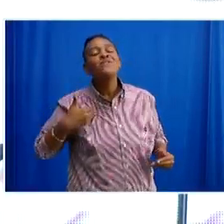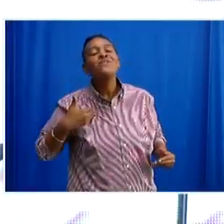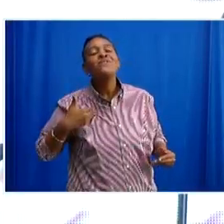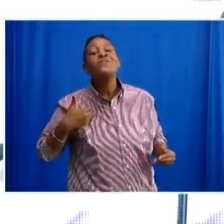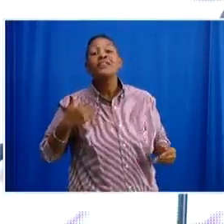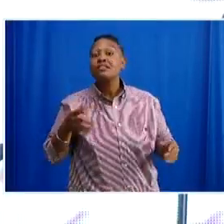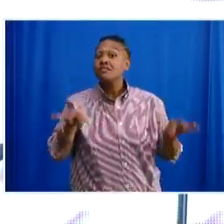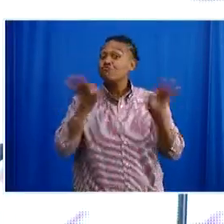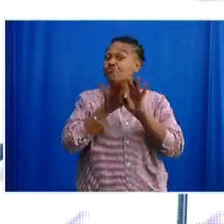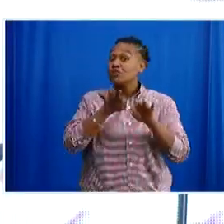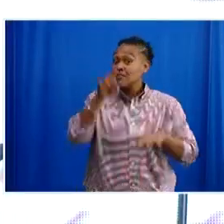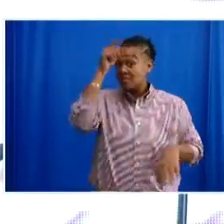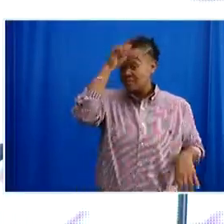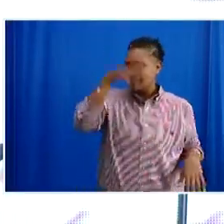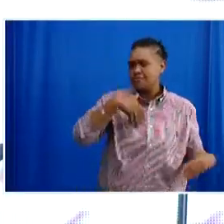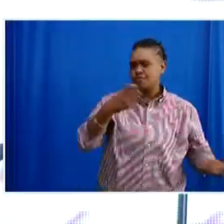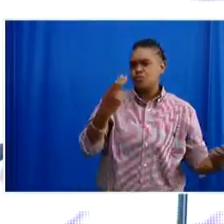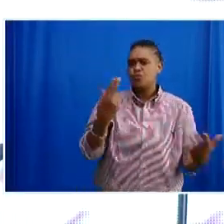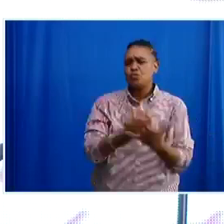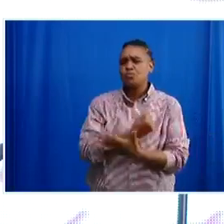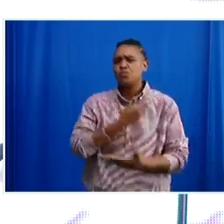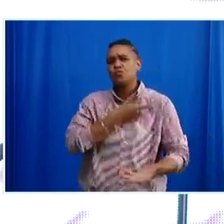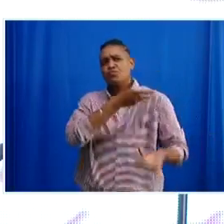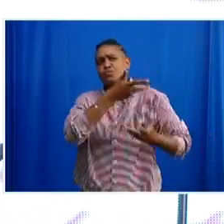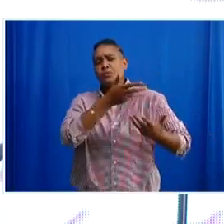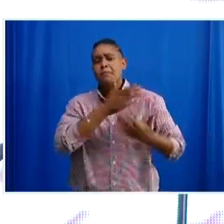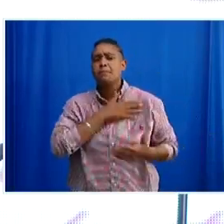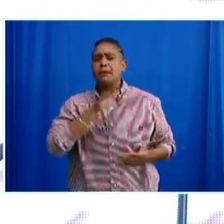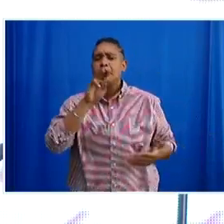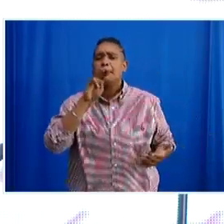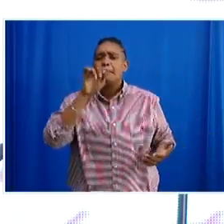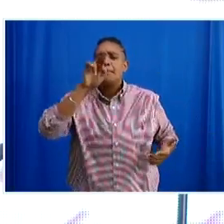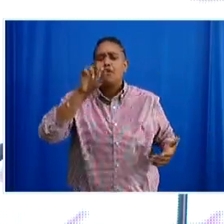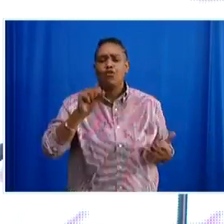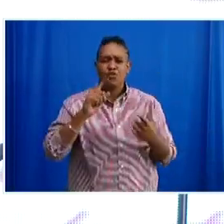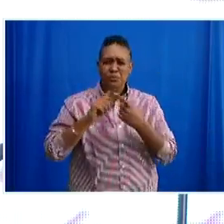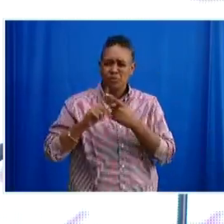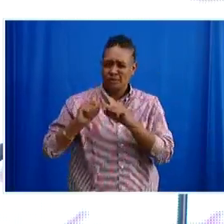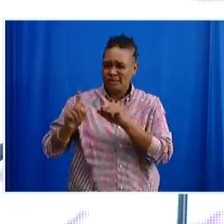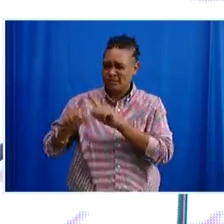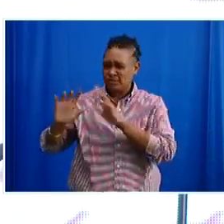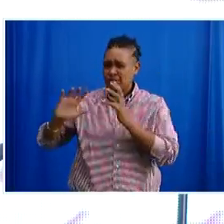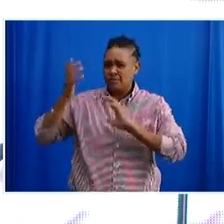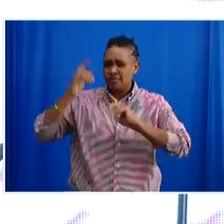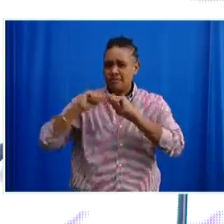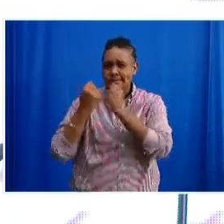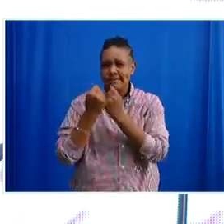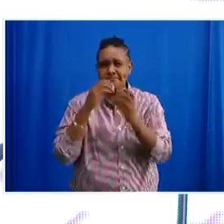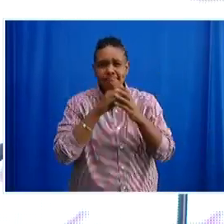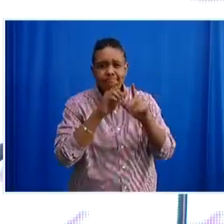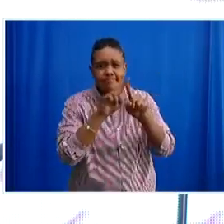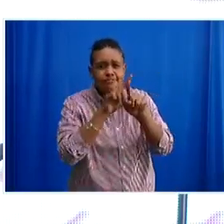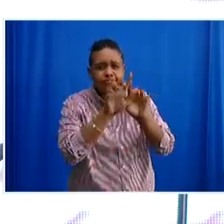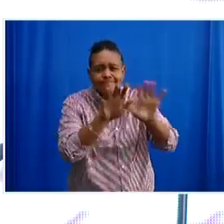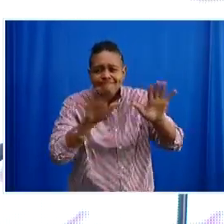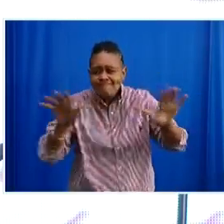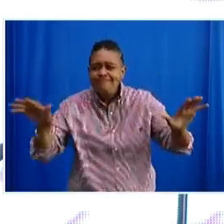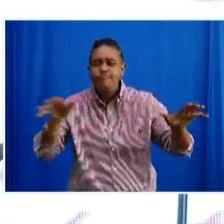speak to my mayors and the disaster team in the respective